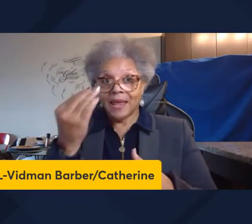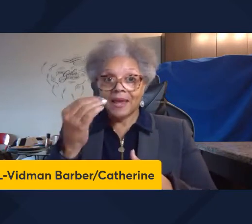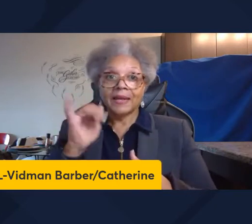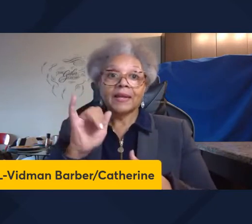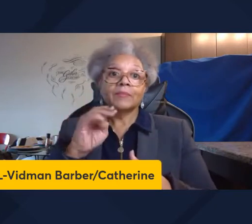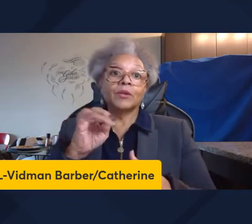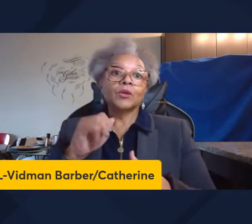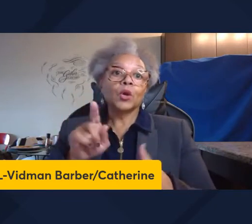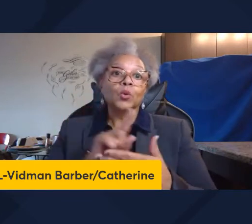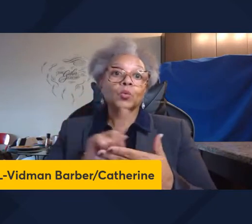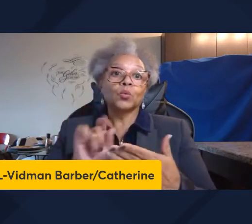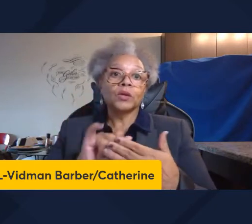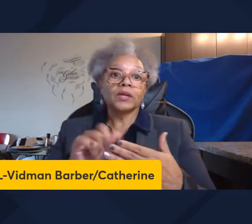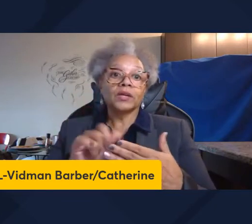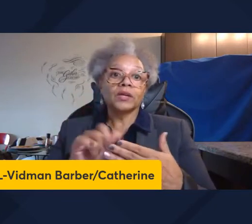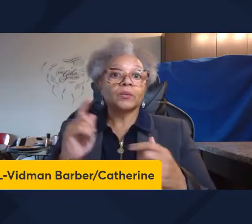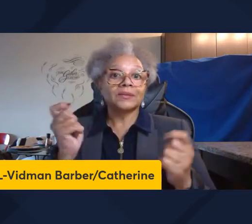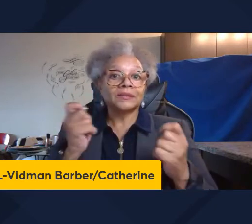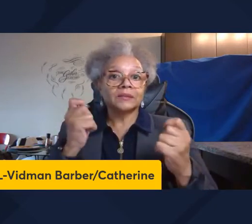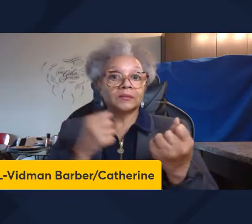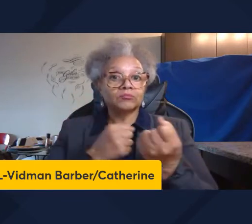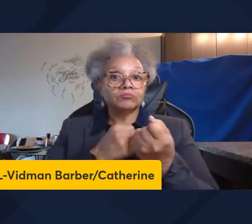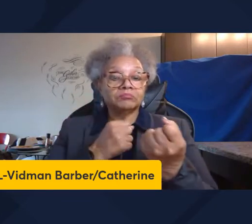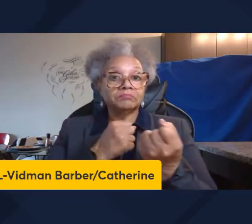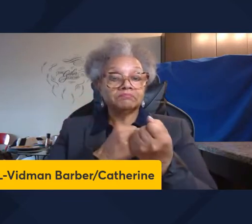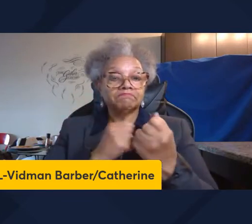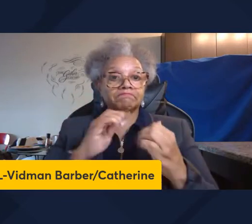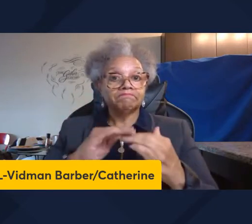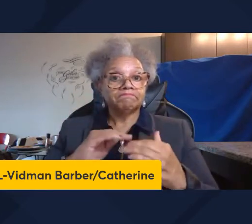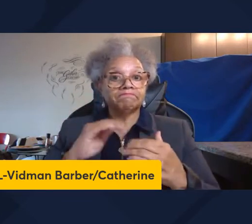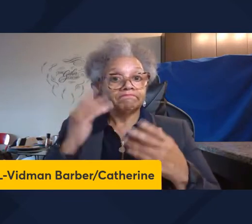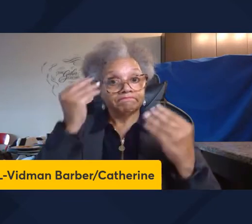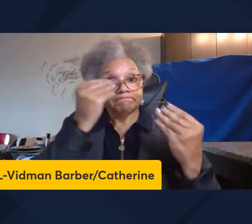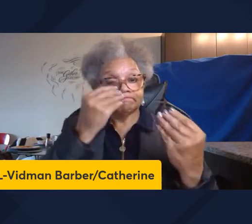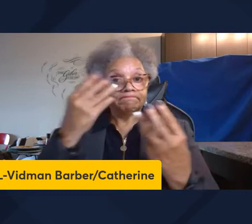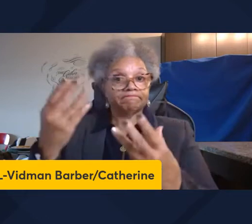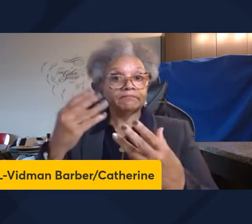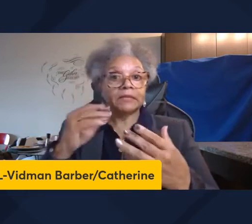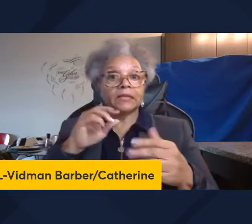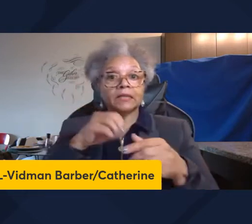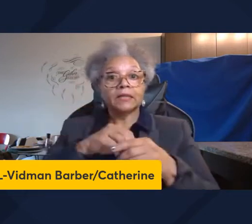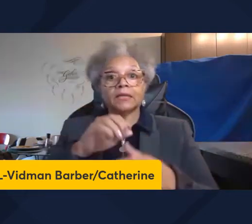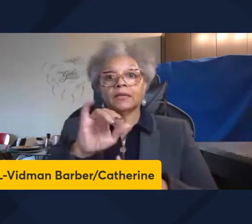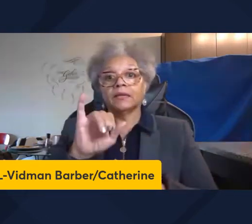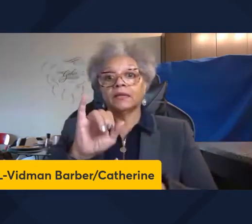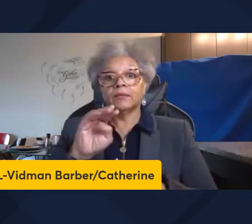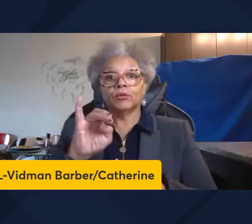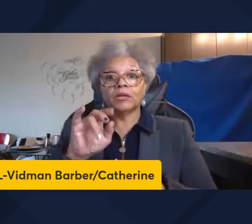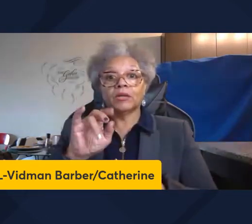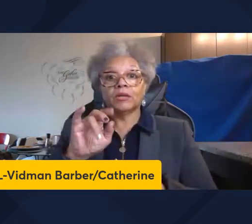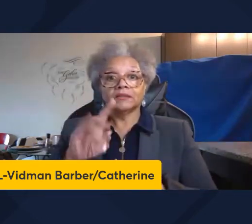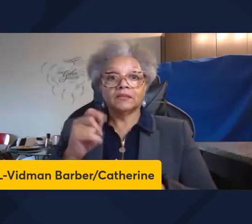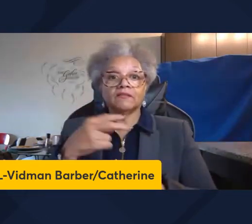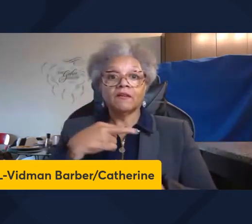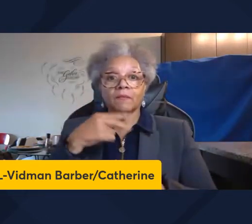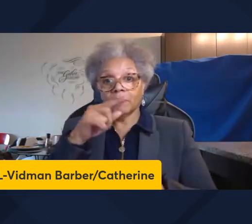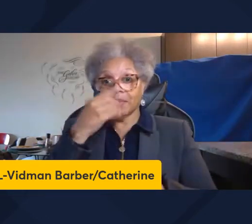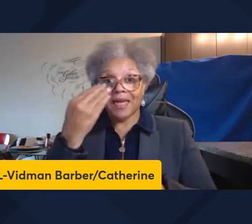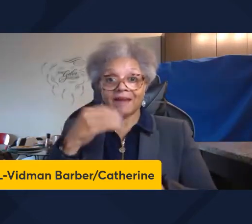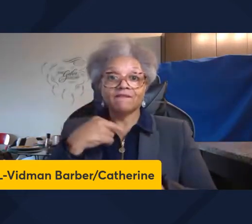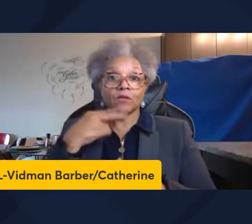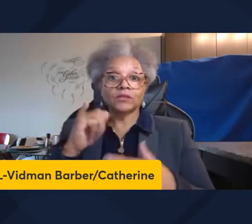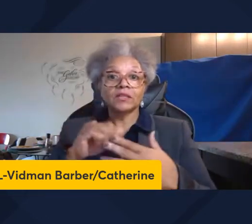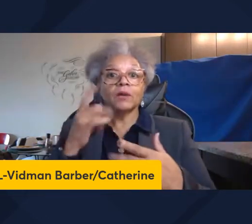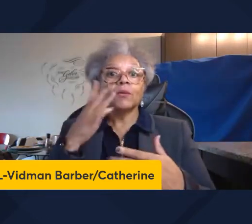and support Black voices in immunology. Before we begin, we would like to thank our major sponsors who have made this week